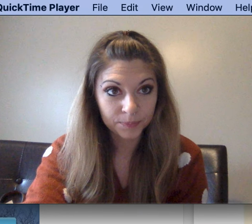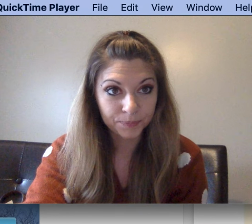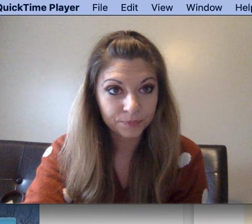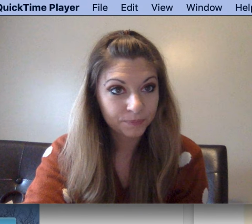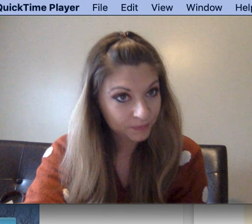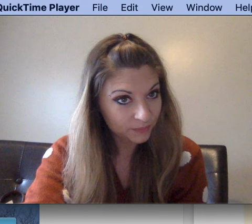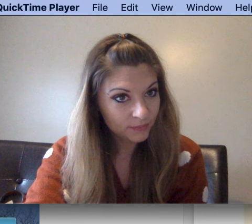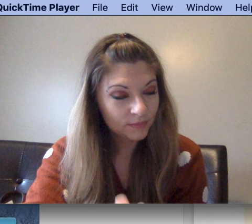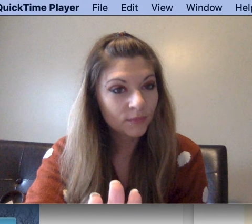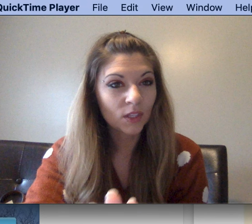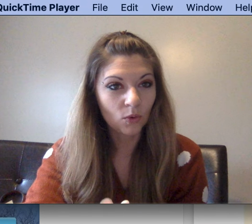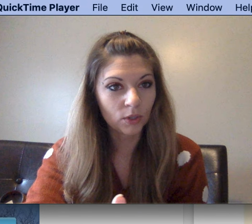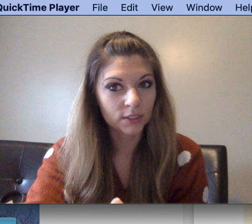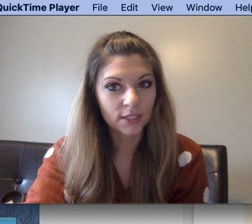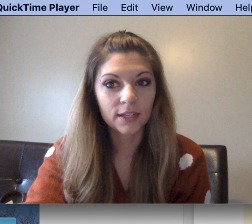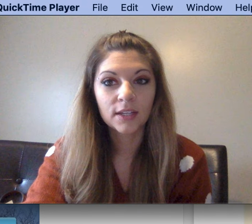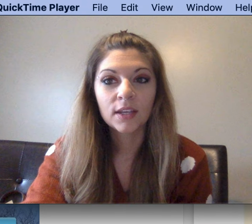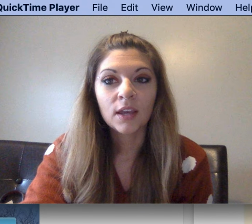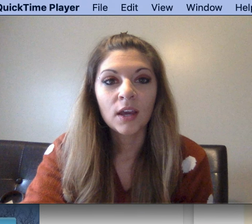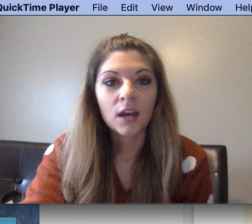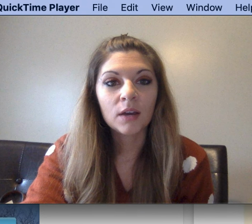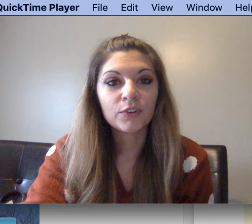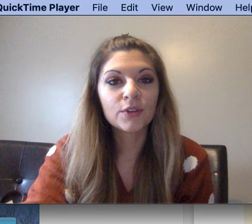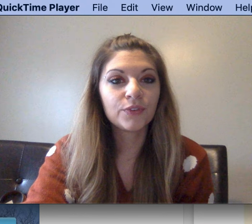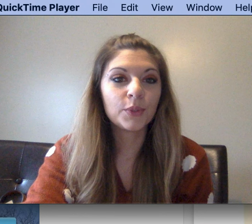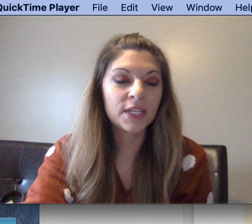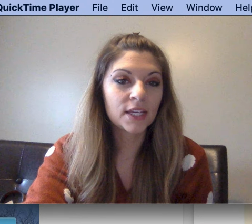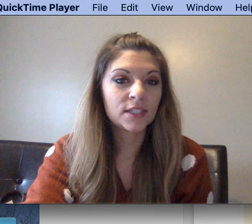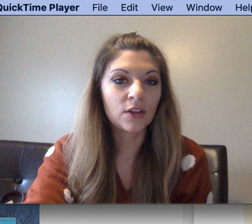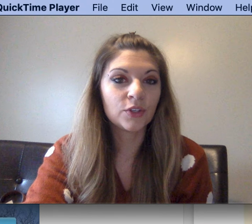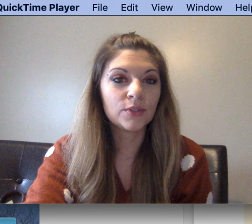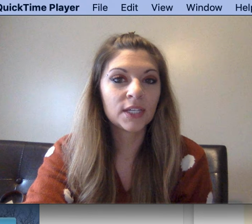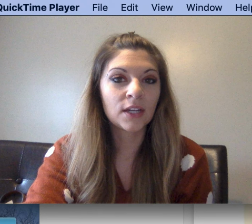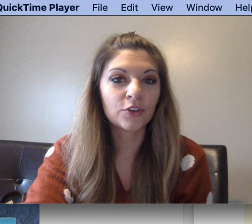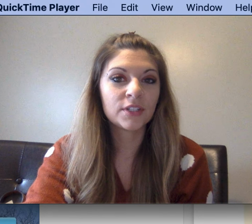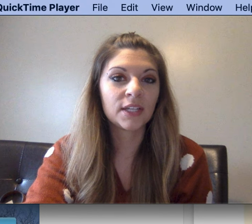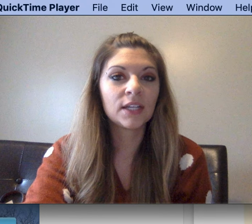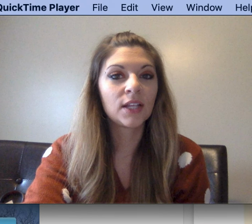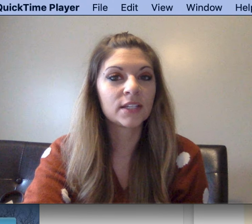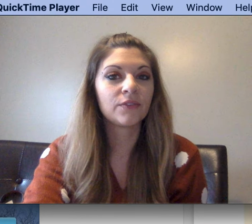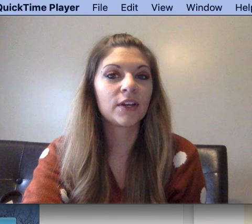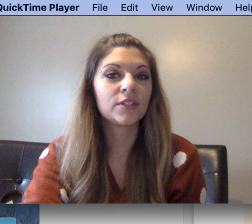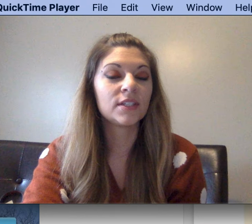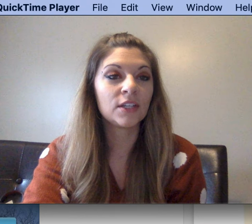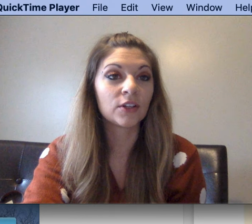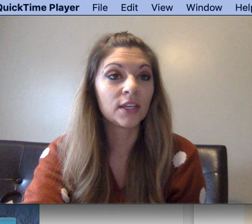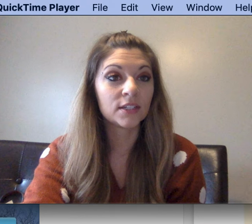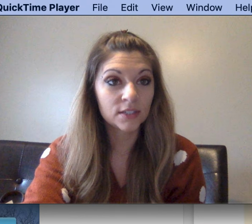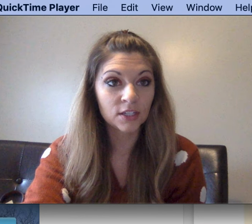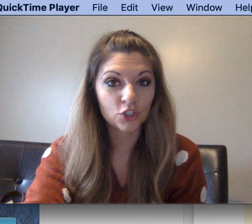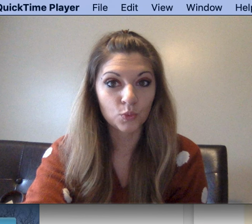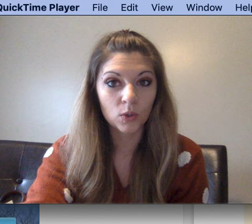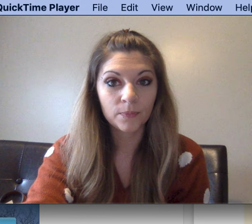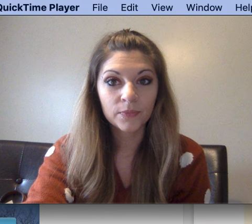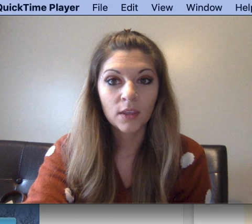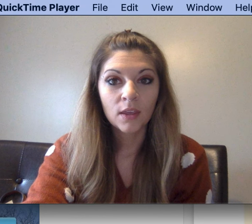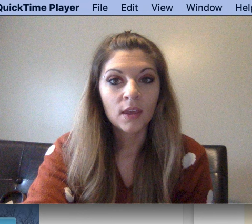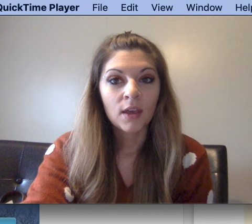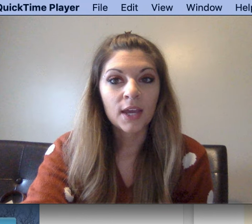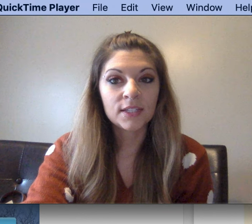meaning. Hold on to that. For those fluent in ASL, using and understanding classifiers is nearly